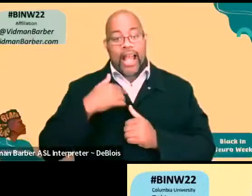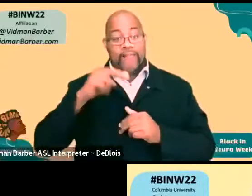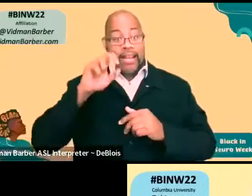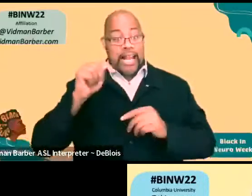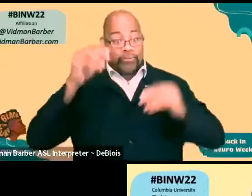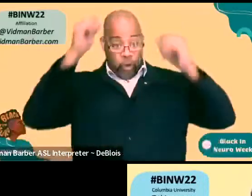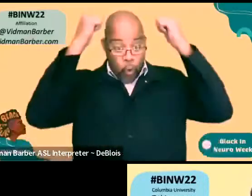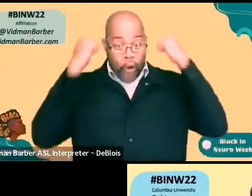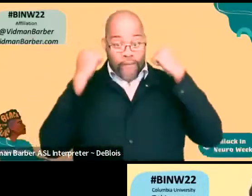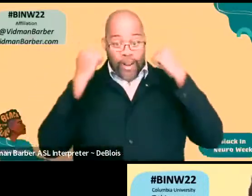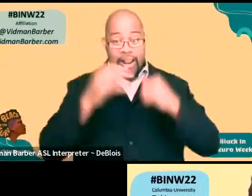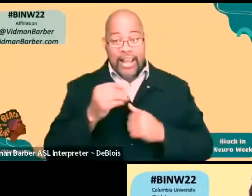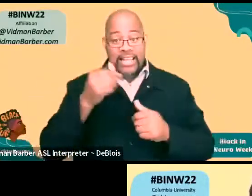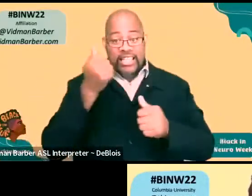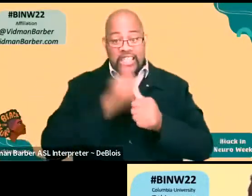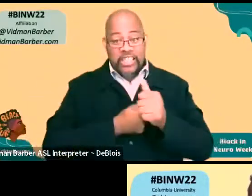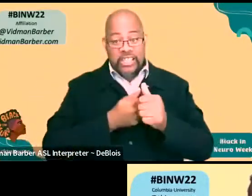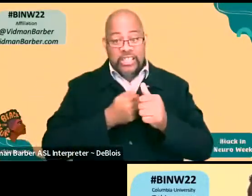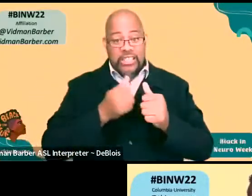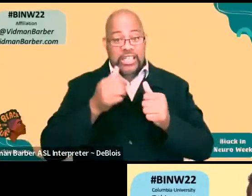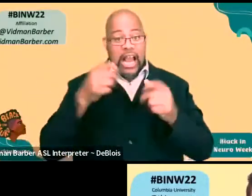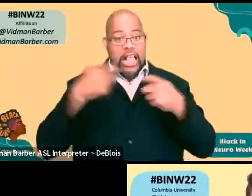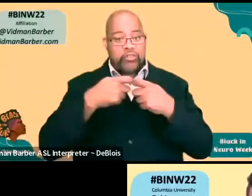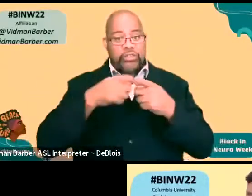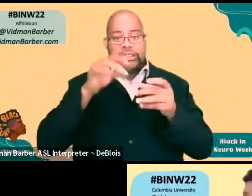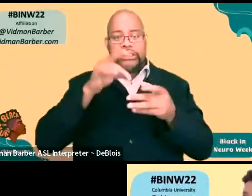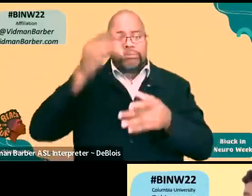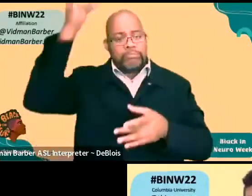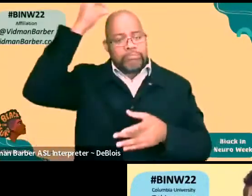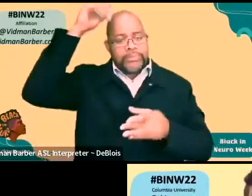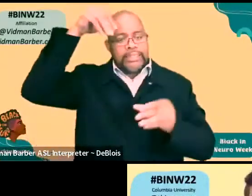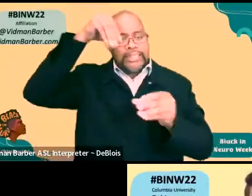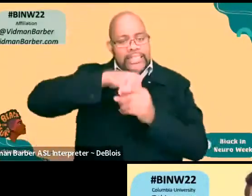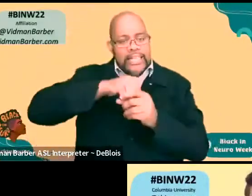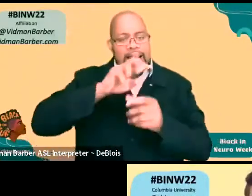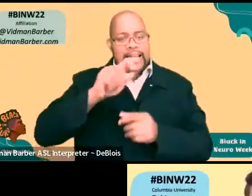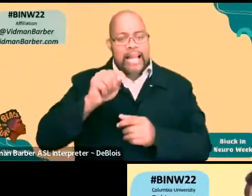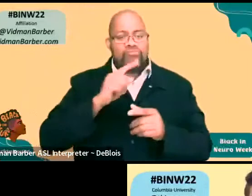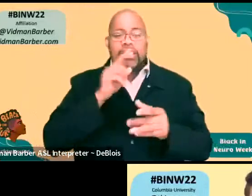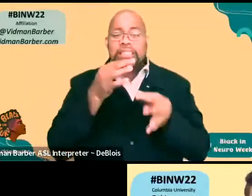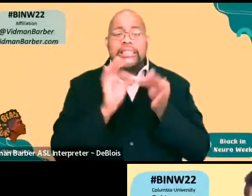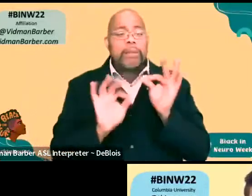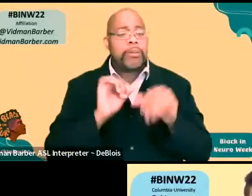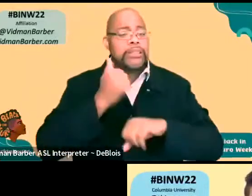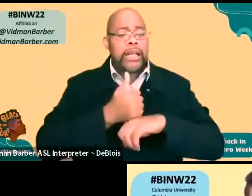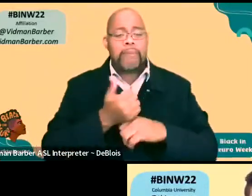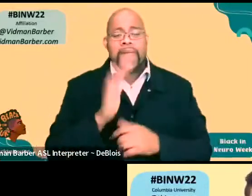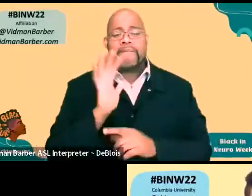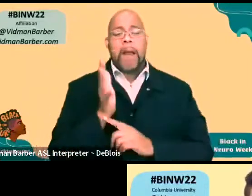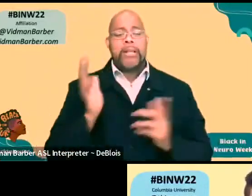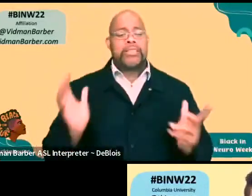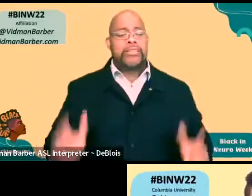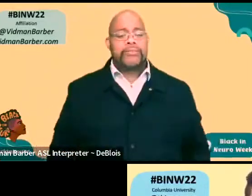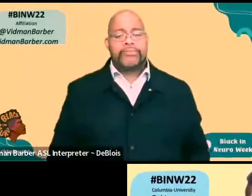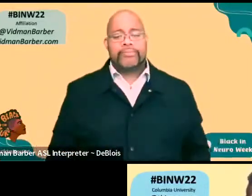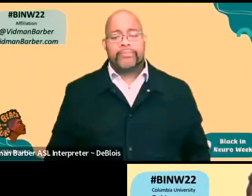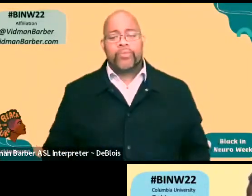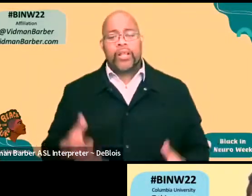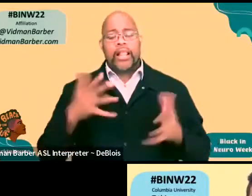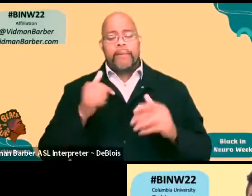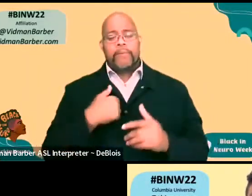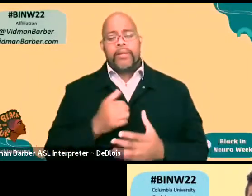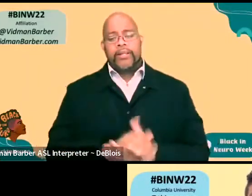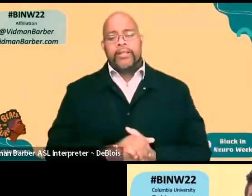goes over the head, and each of these little electrodes just dip into the net. And it's a very simple setup. It takes like 5 minutes. So let